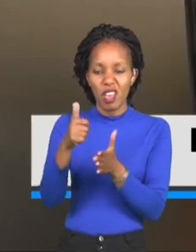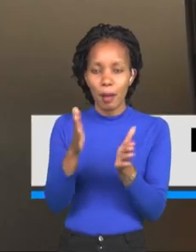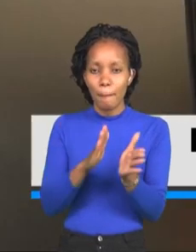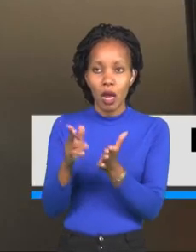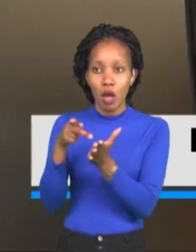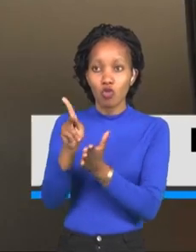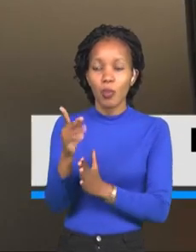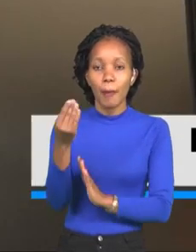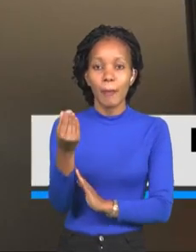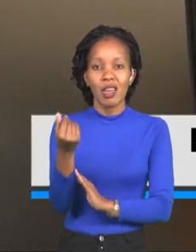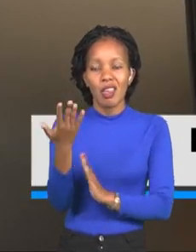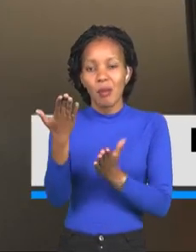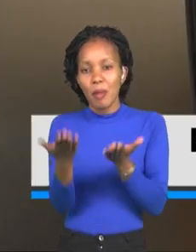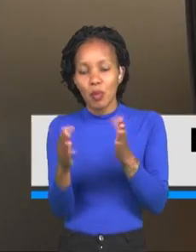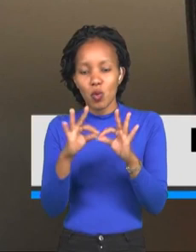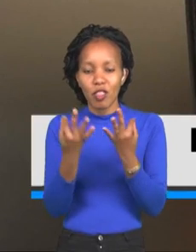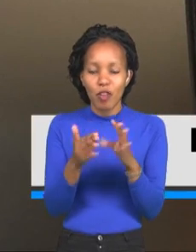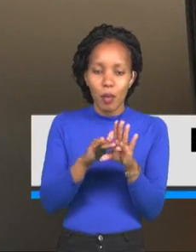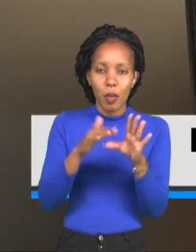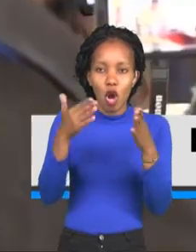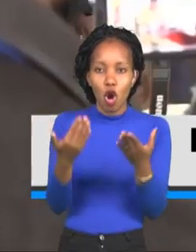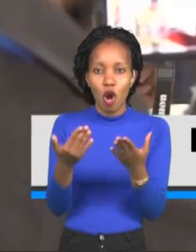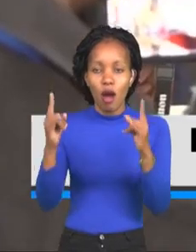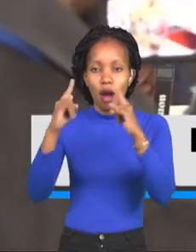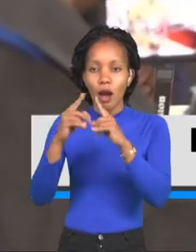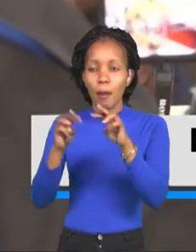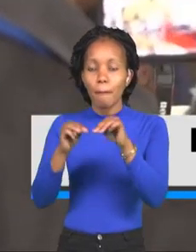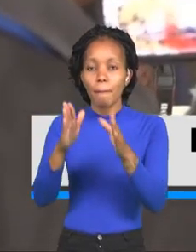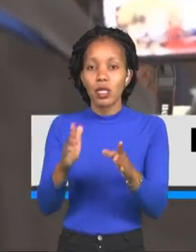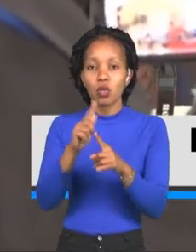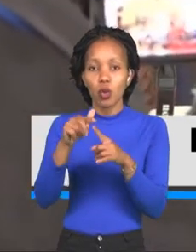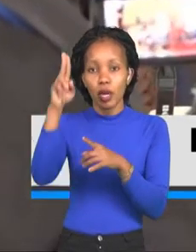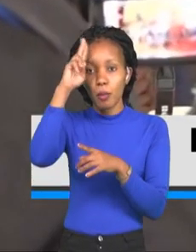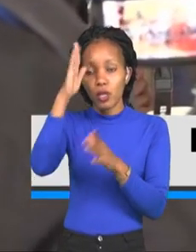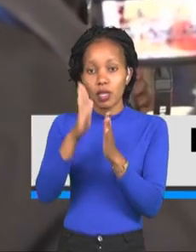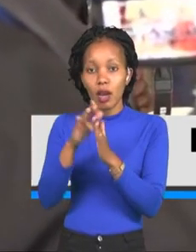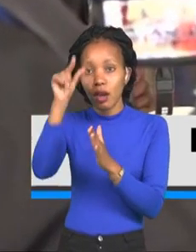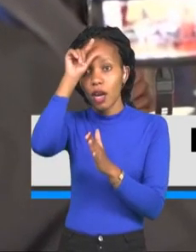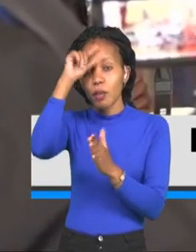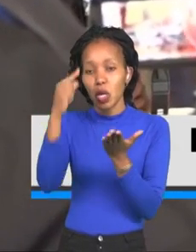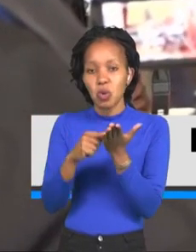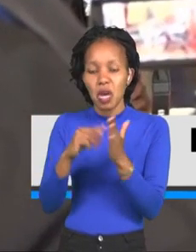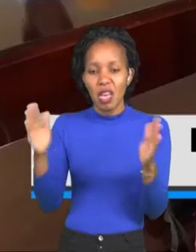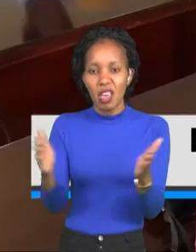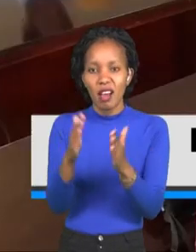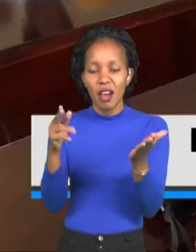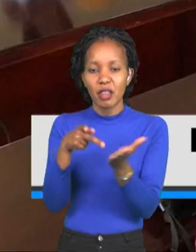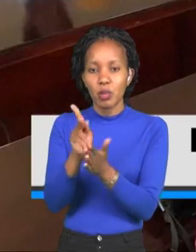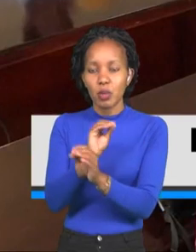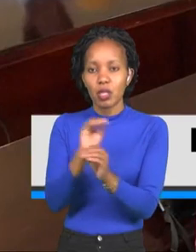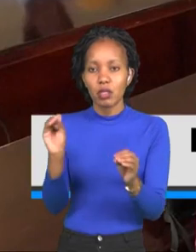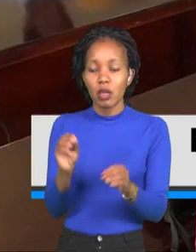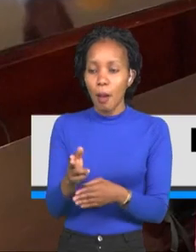pay a ransom either with the family or the camp manager, as police and government of Uganda does not encourage payment. The